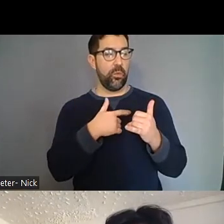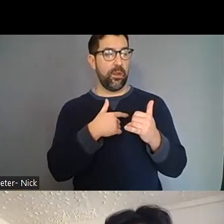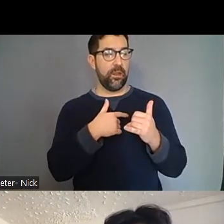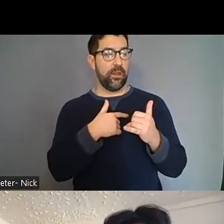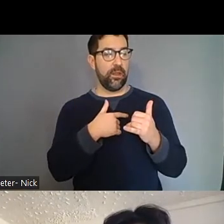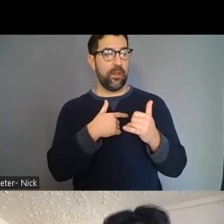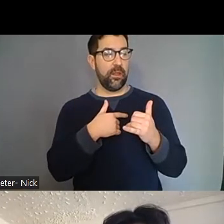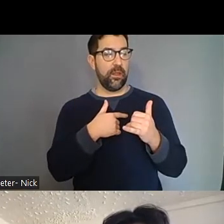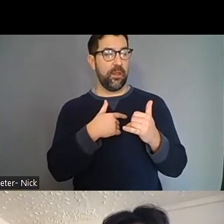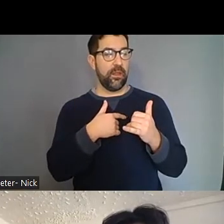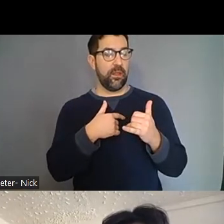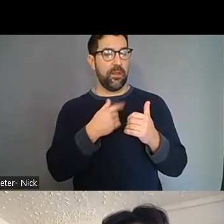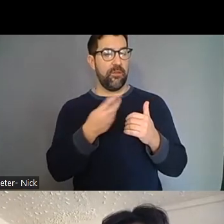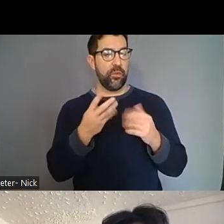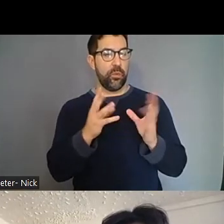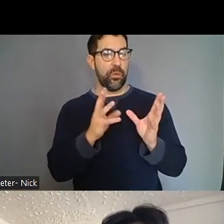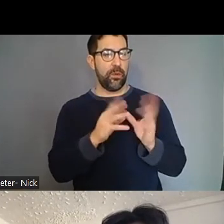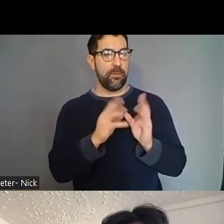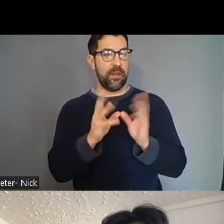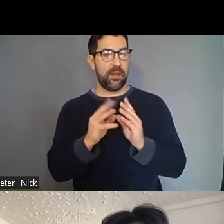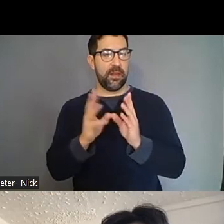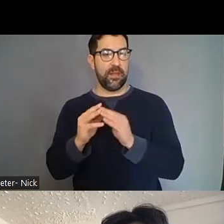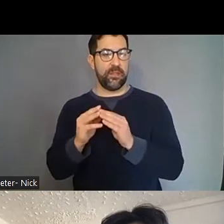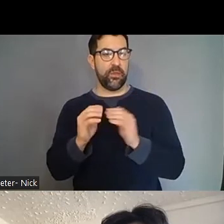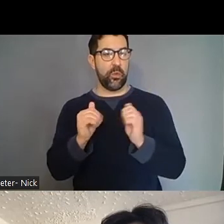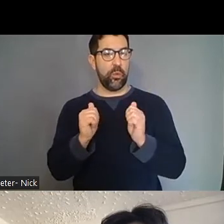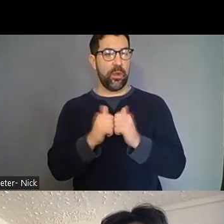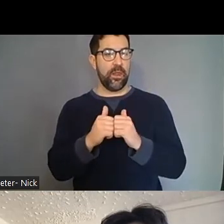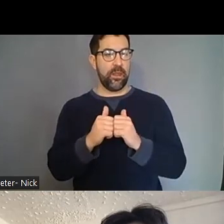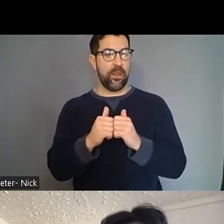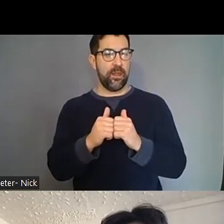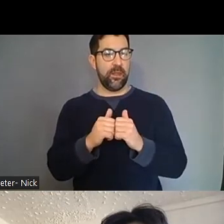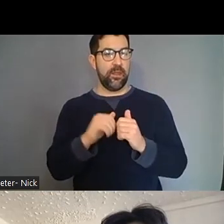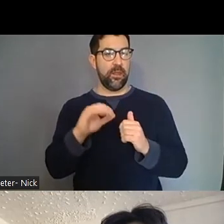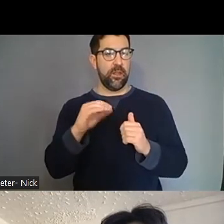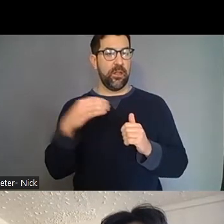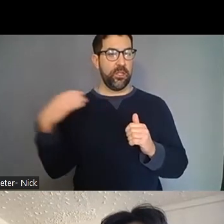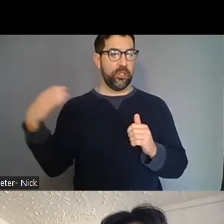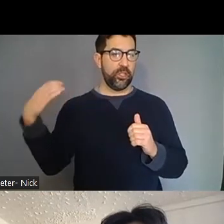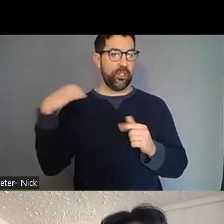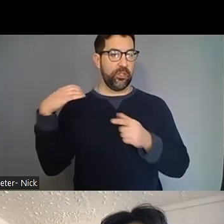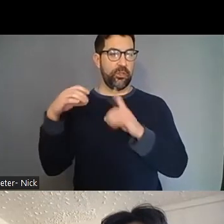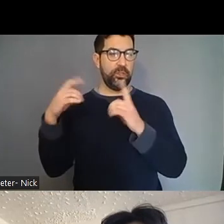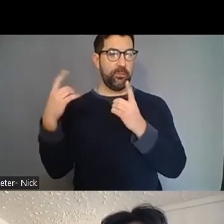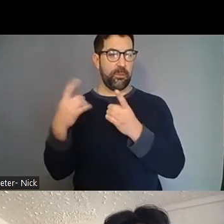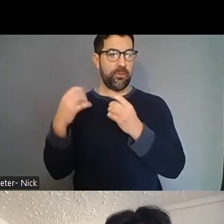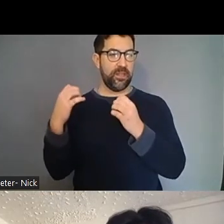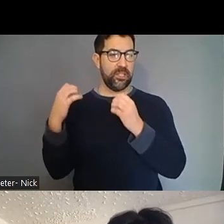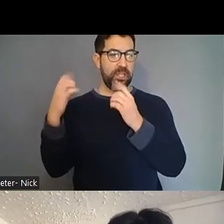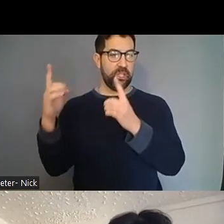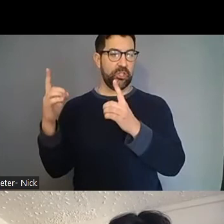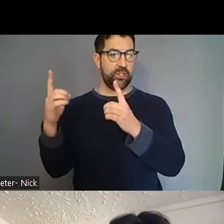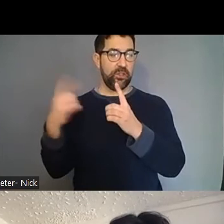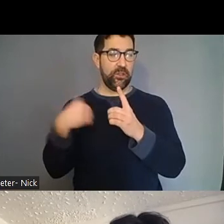going through a series of meetings with the chancellor and the Department of Education, where we